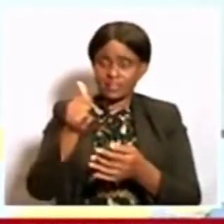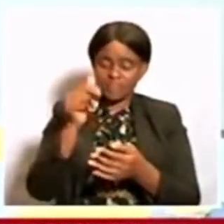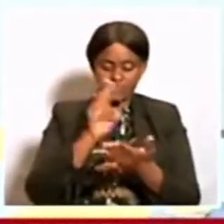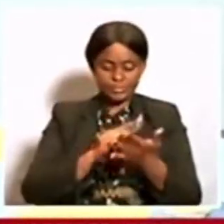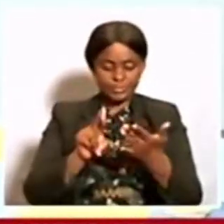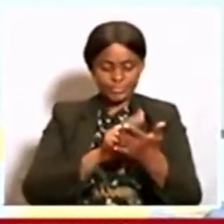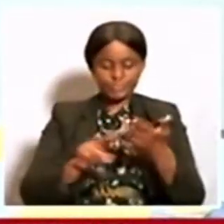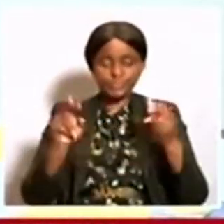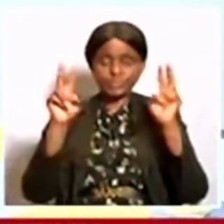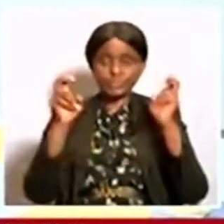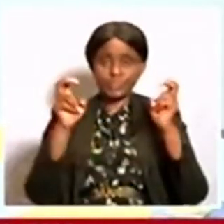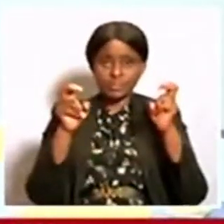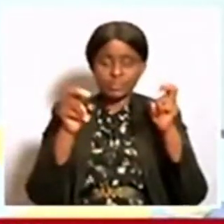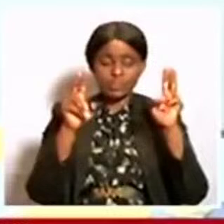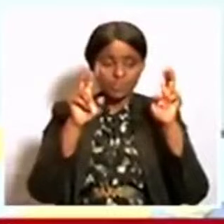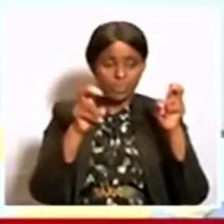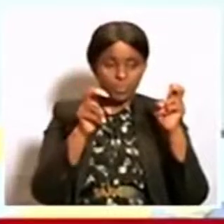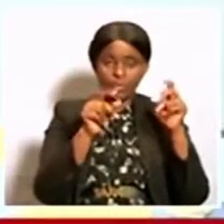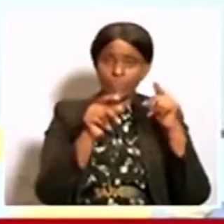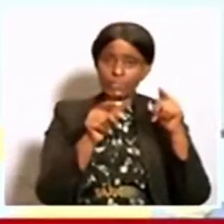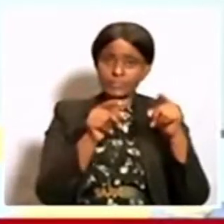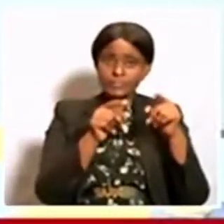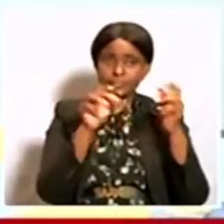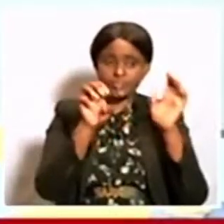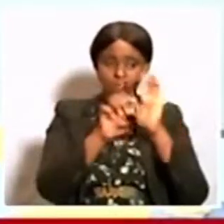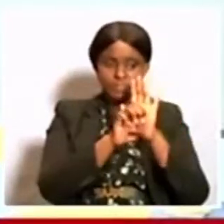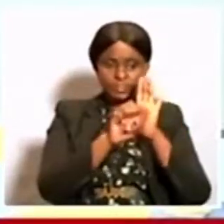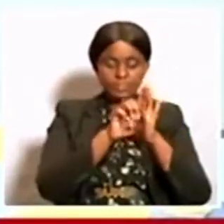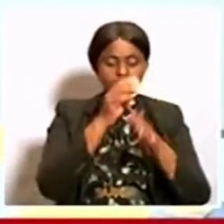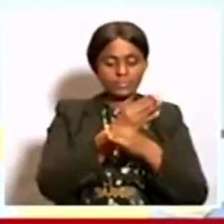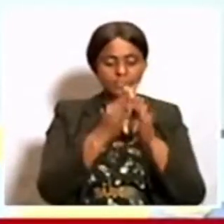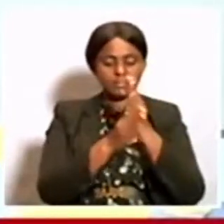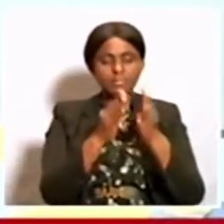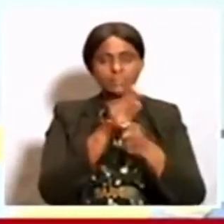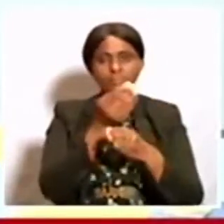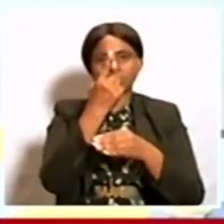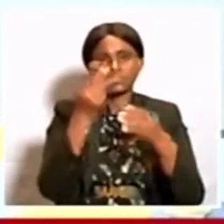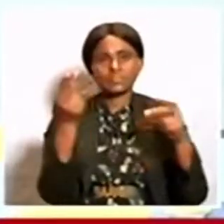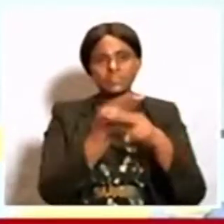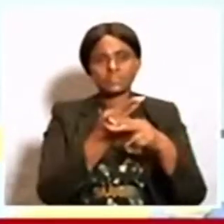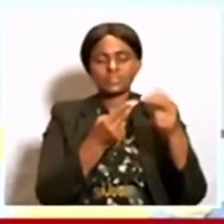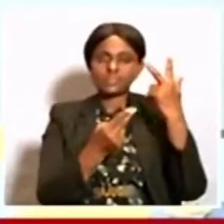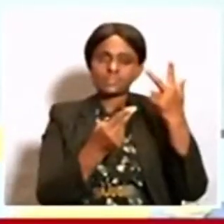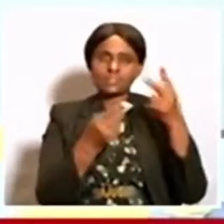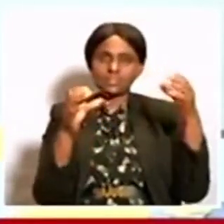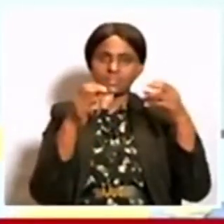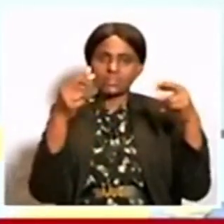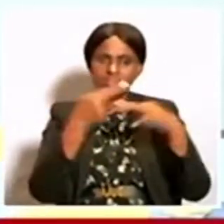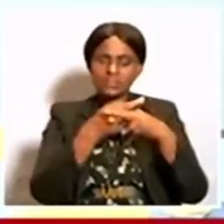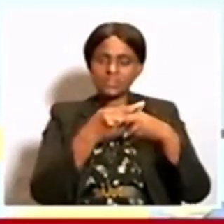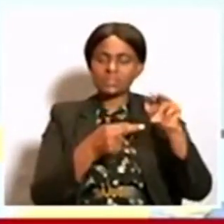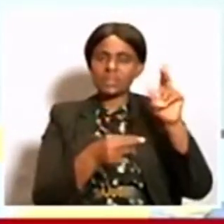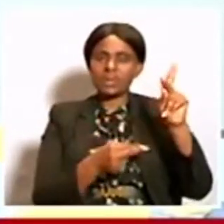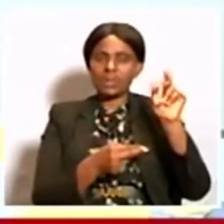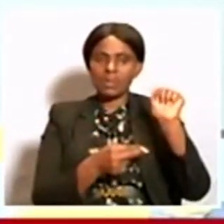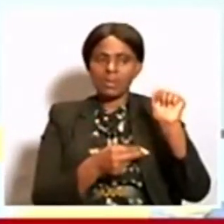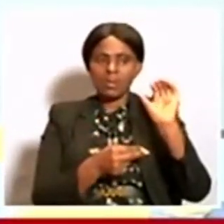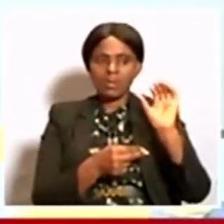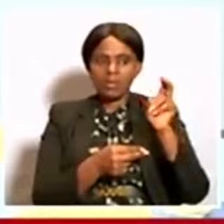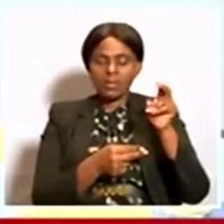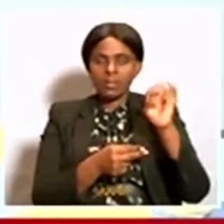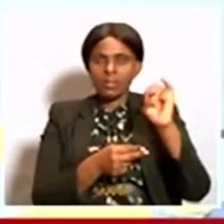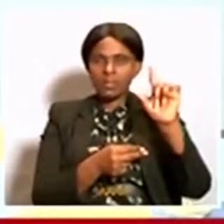the title. The title is on 1, construction of 1x3 classroom block at Kachire Primary